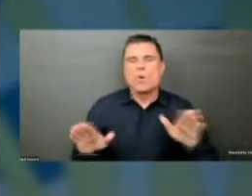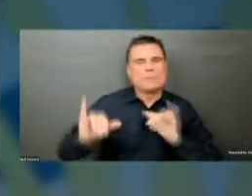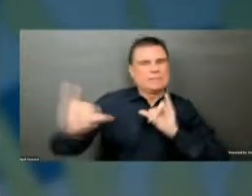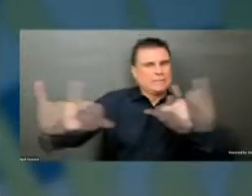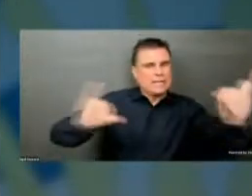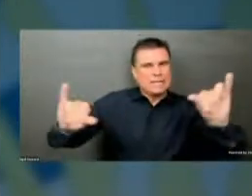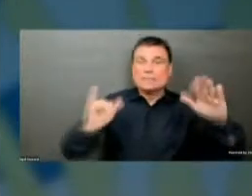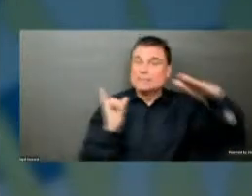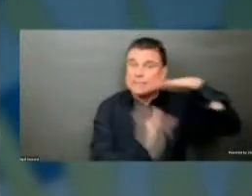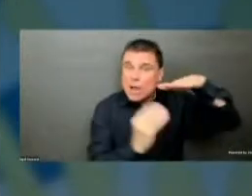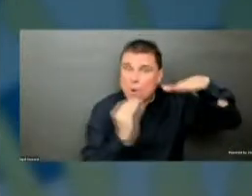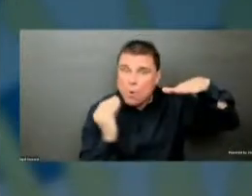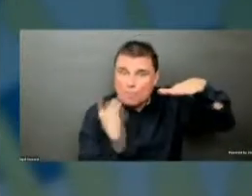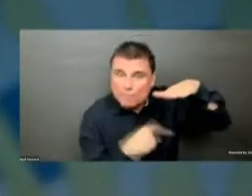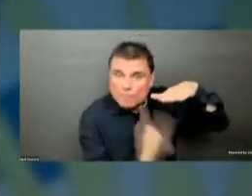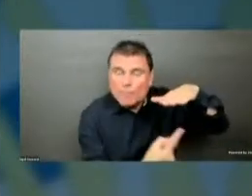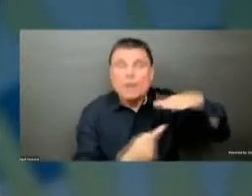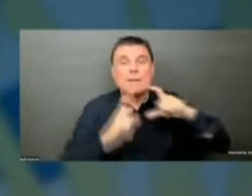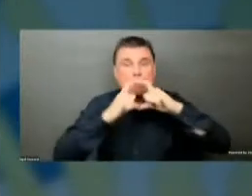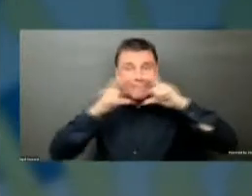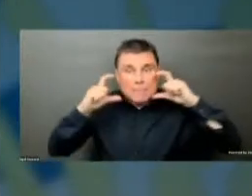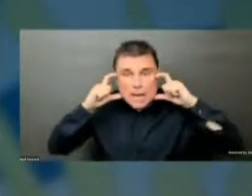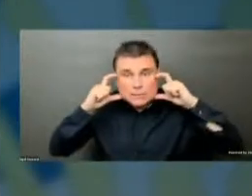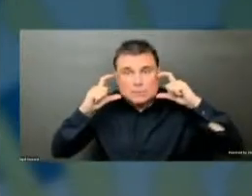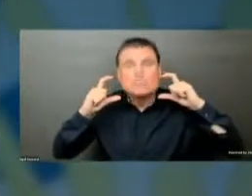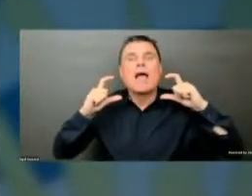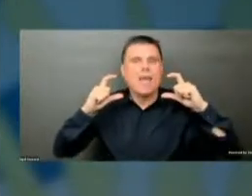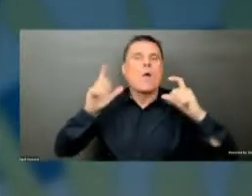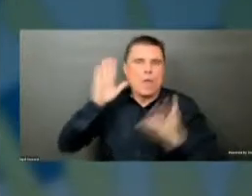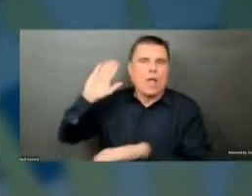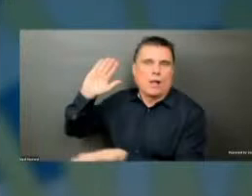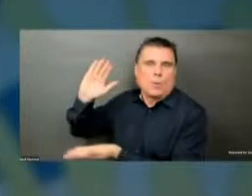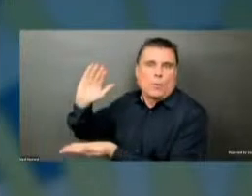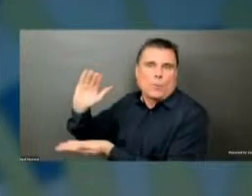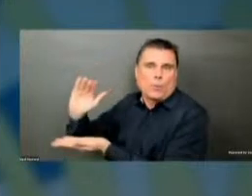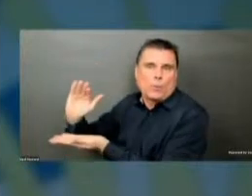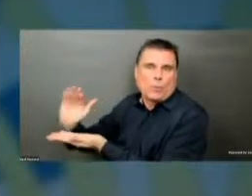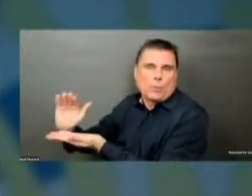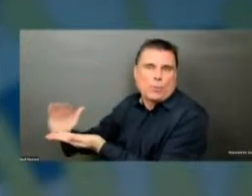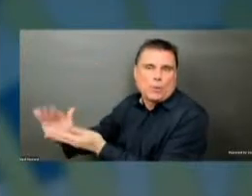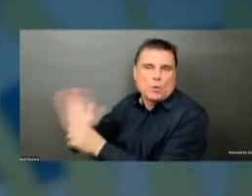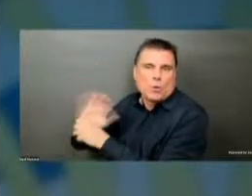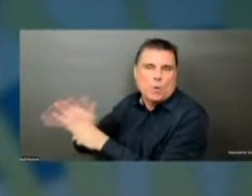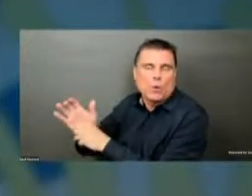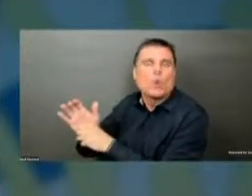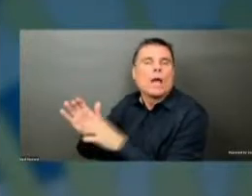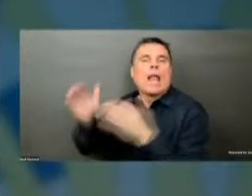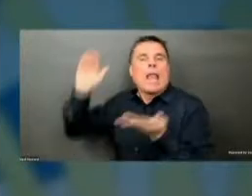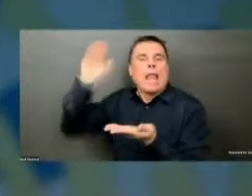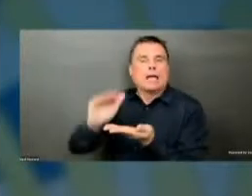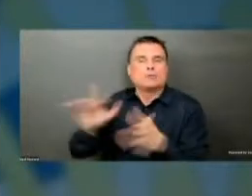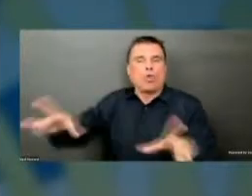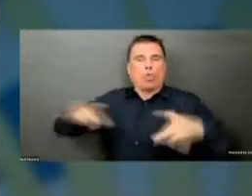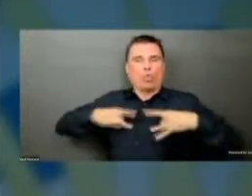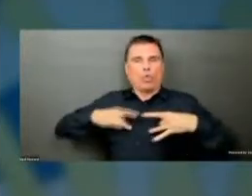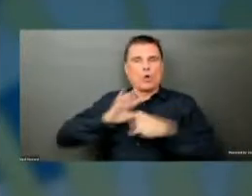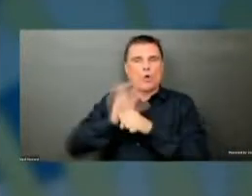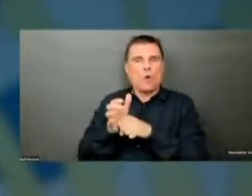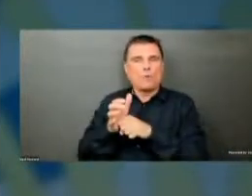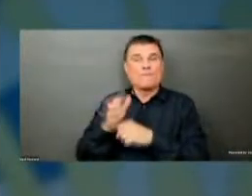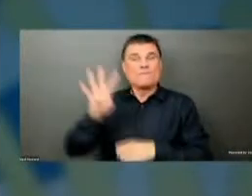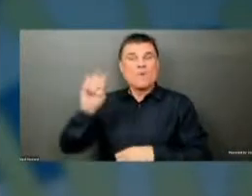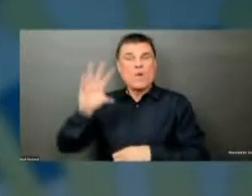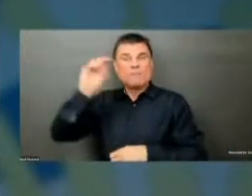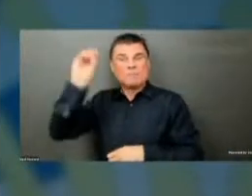of infections, reduce the probability that we're going to pass the virus on to somebody else if we're sick